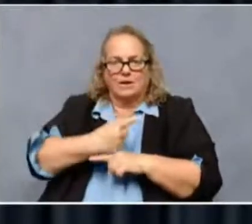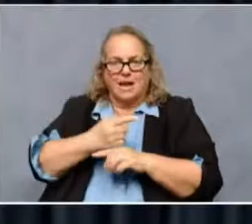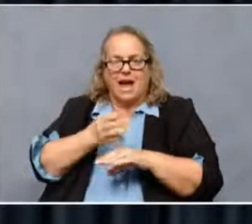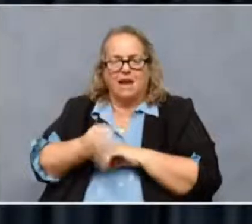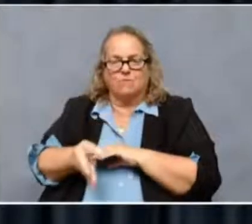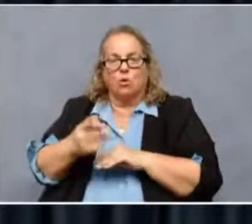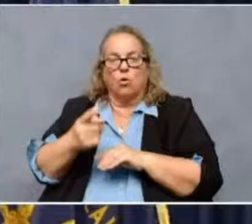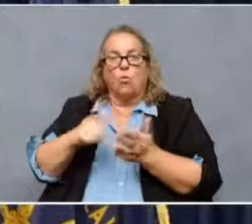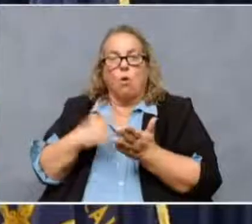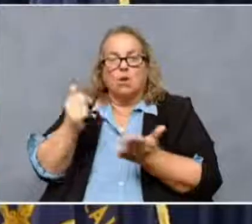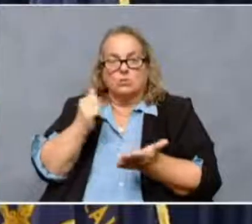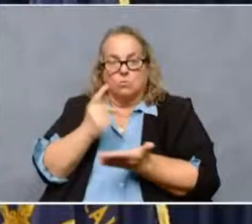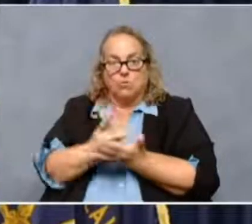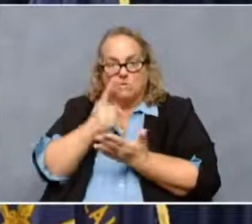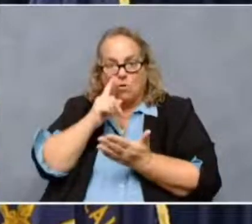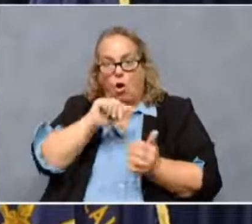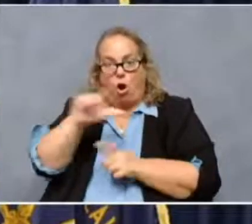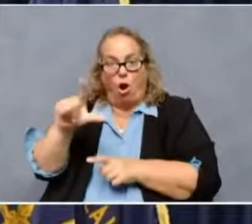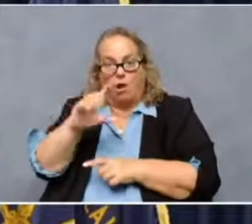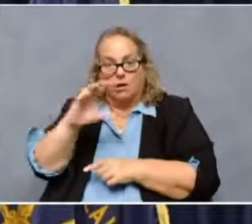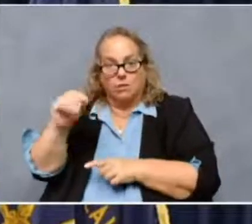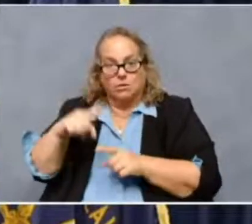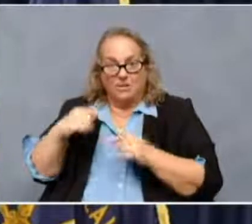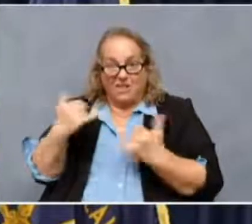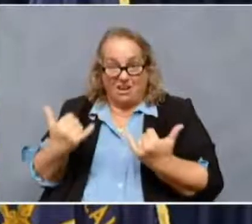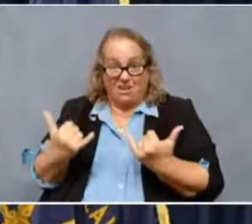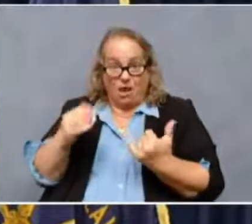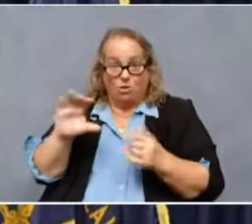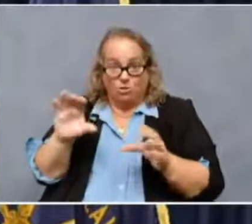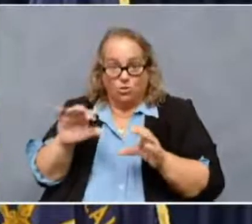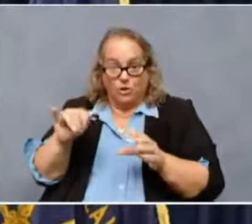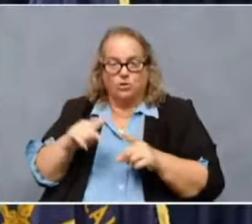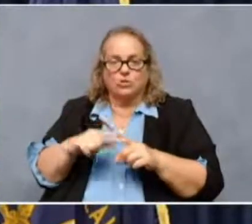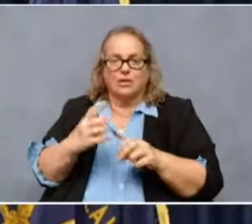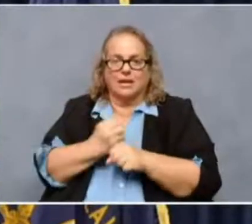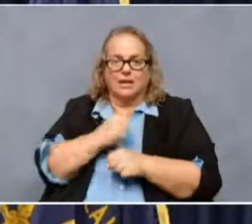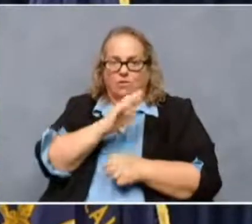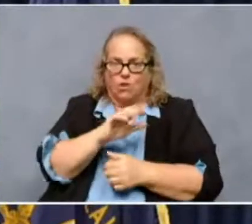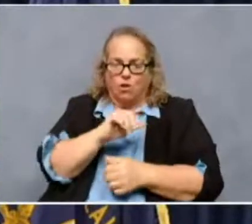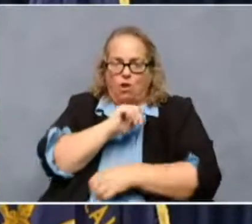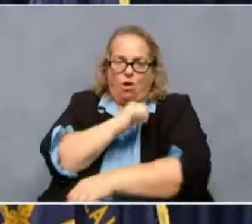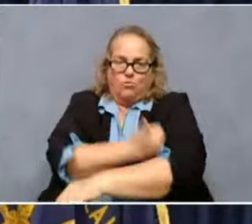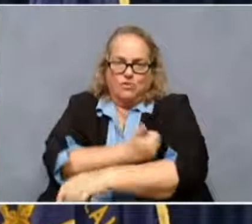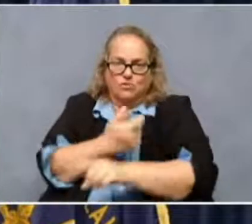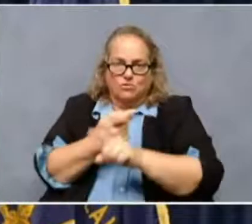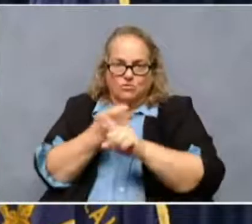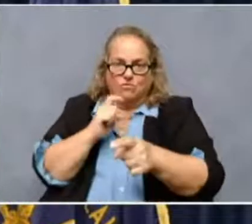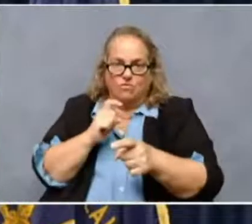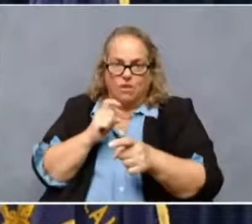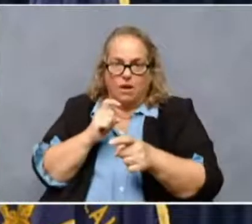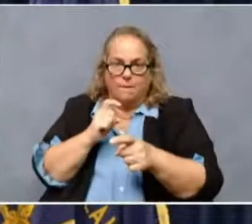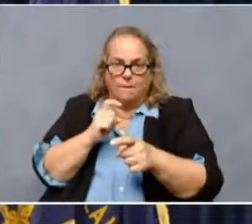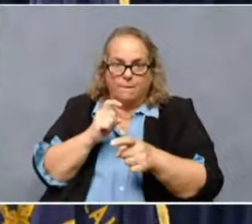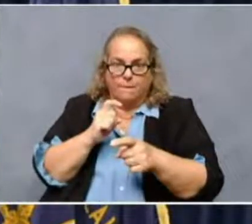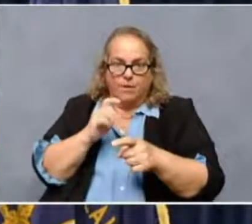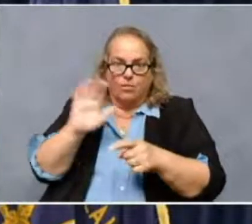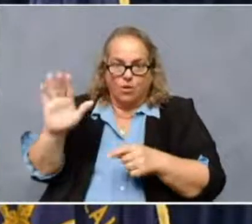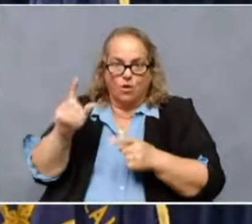the companies that are now doing these to get their authorizations from their